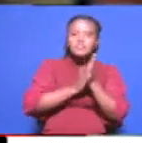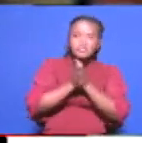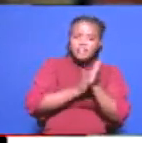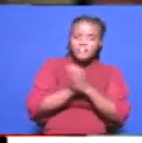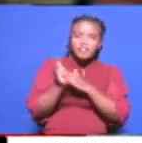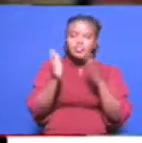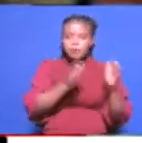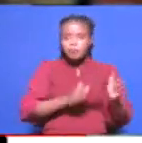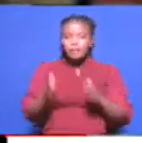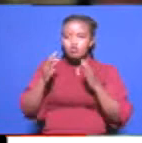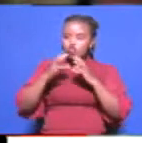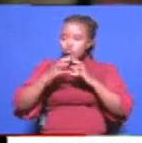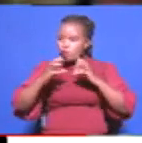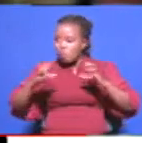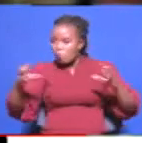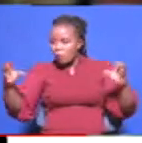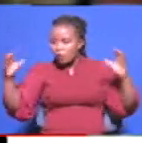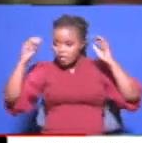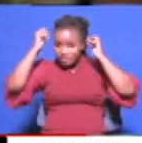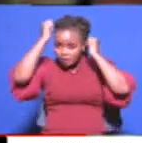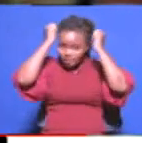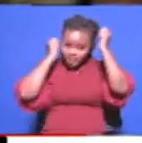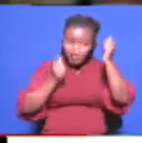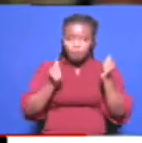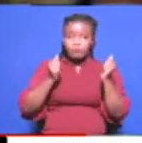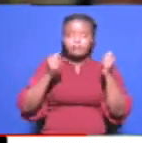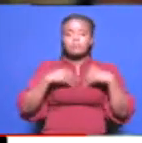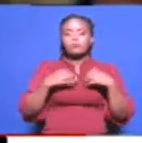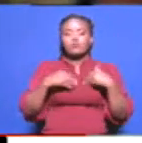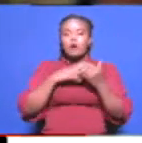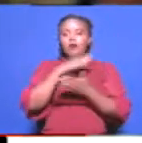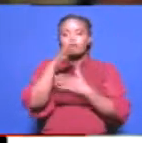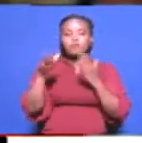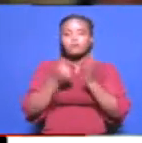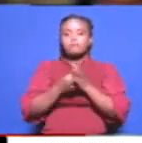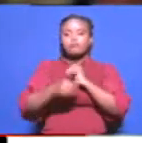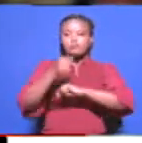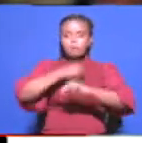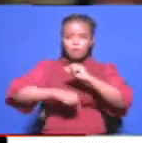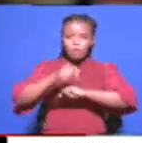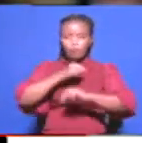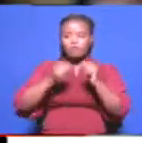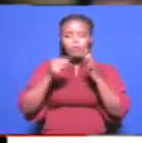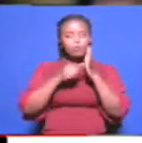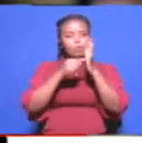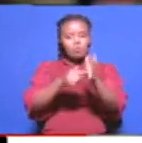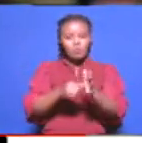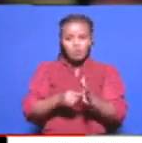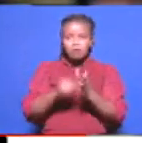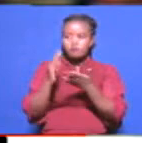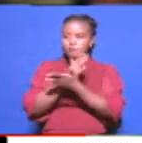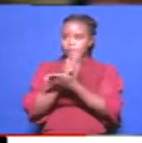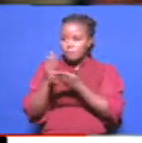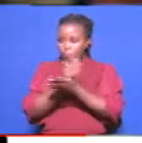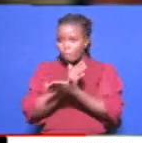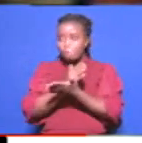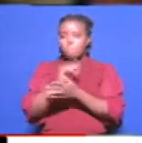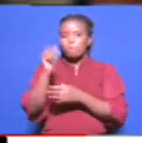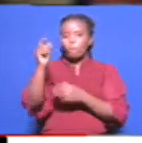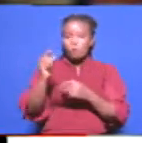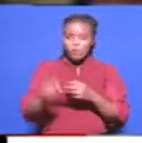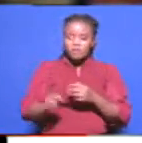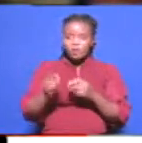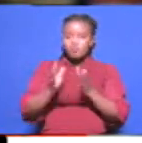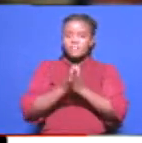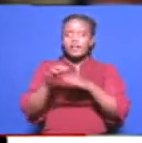disciplines towards solidification of KDF sporting preeminence amongst regional and